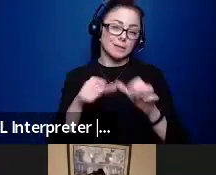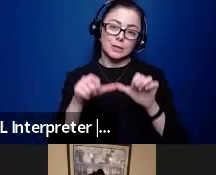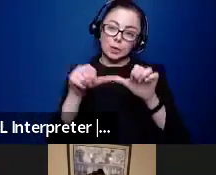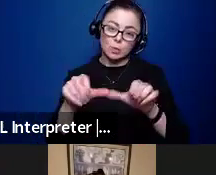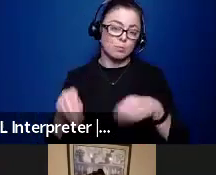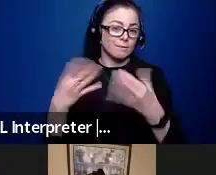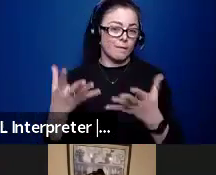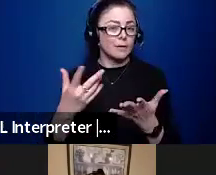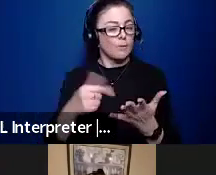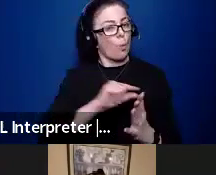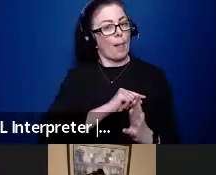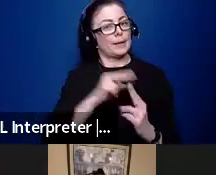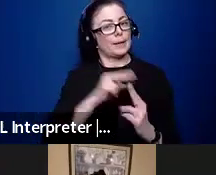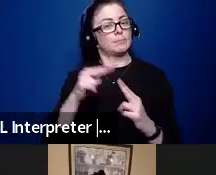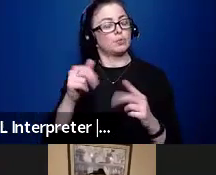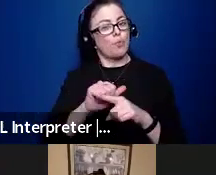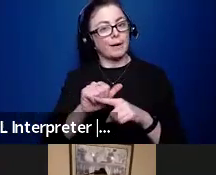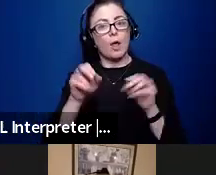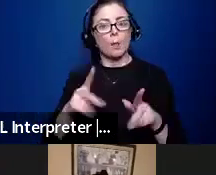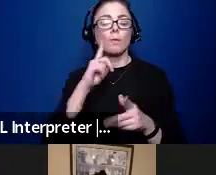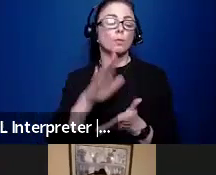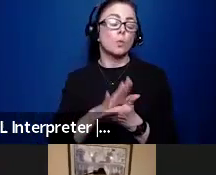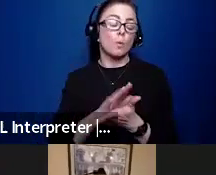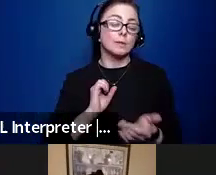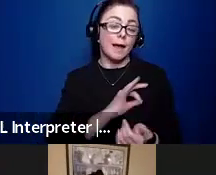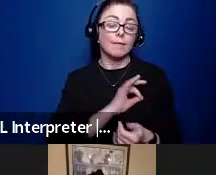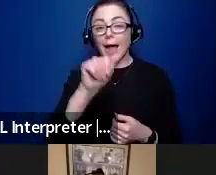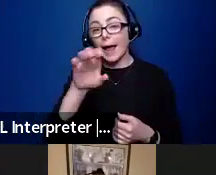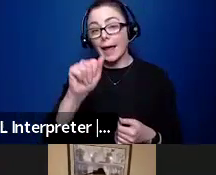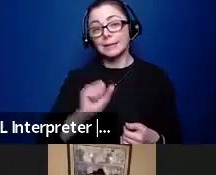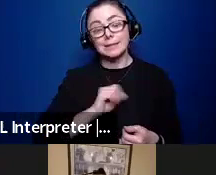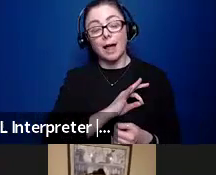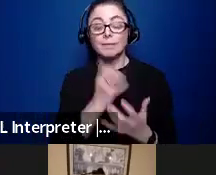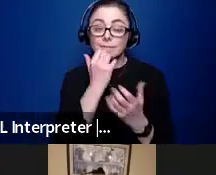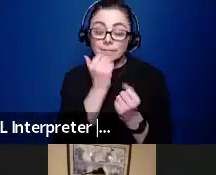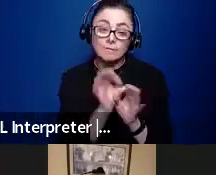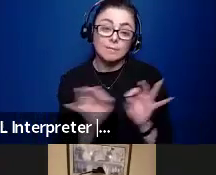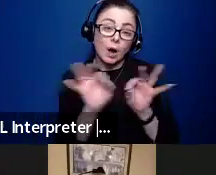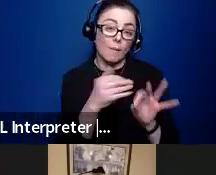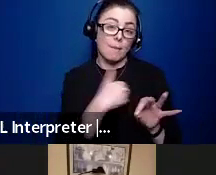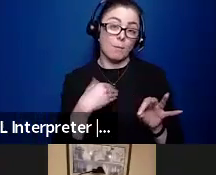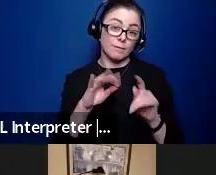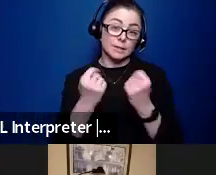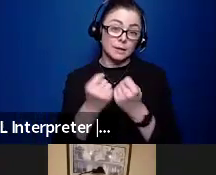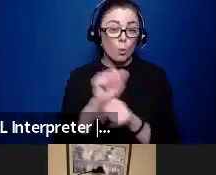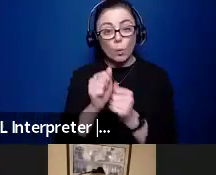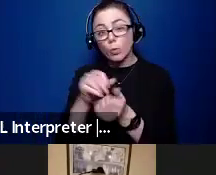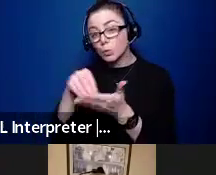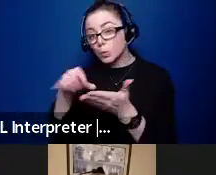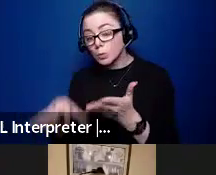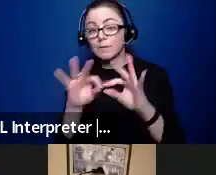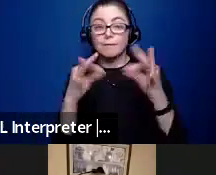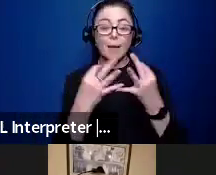quality training opportunities for school staff. AEA staff are vital members of a team working with students, families, and